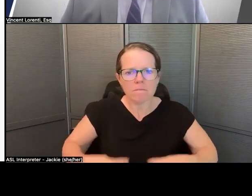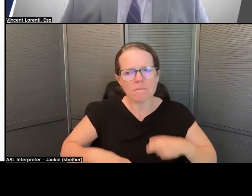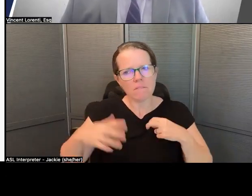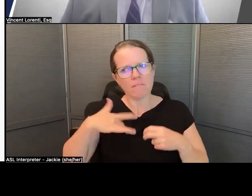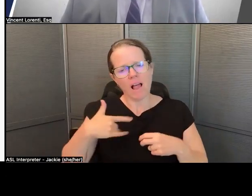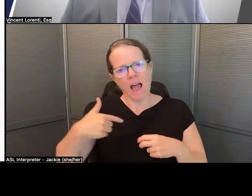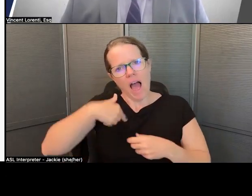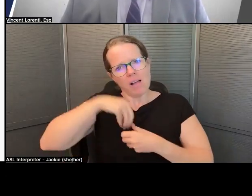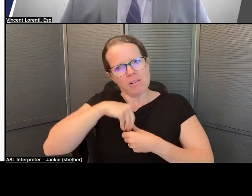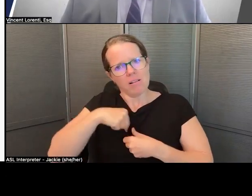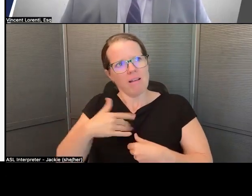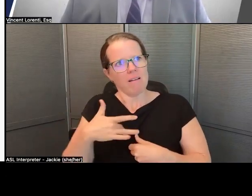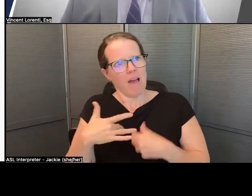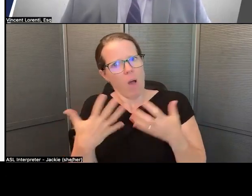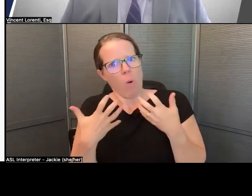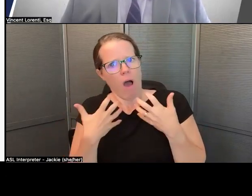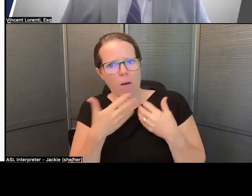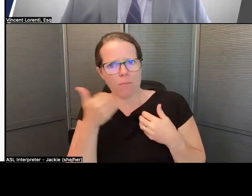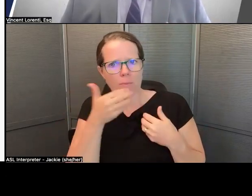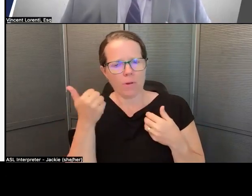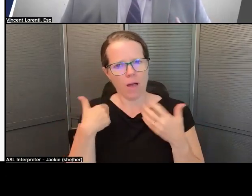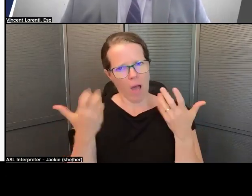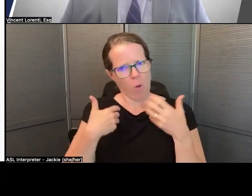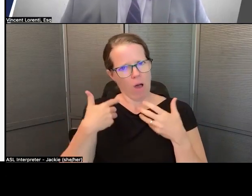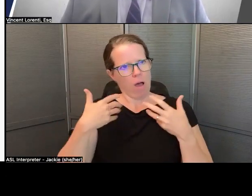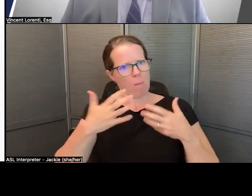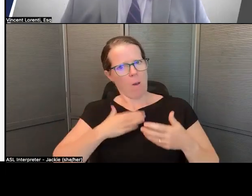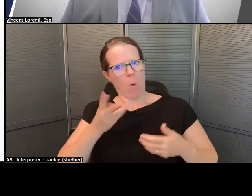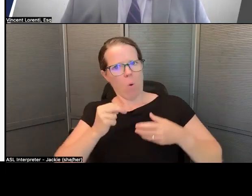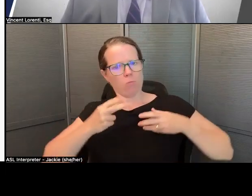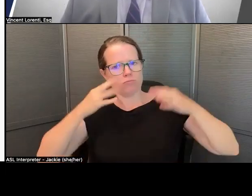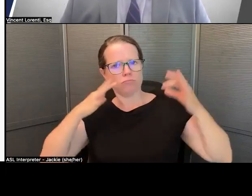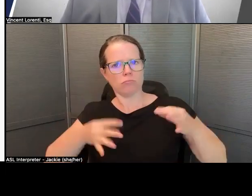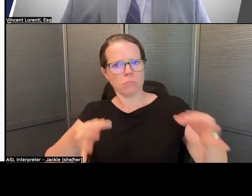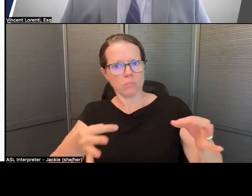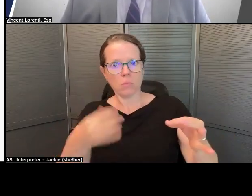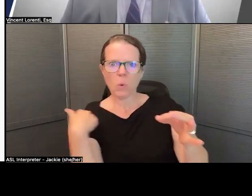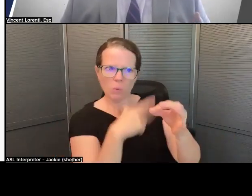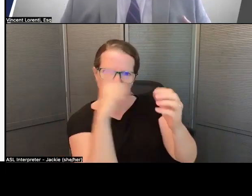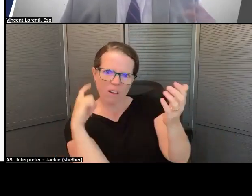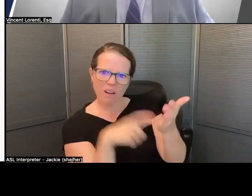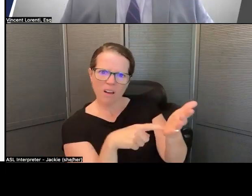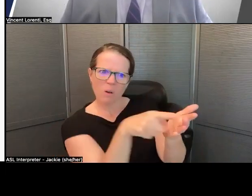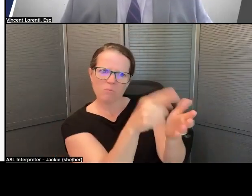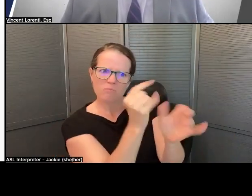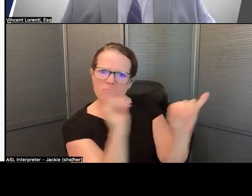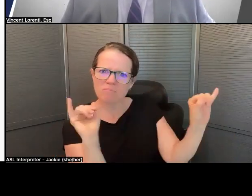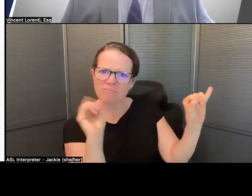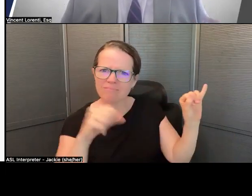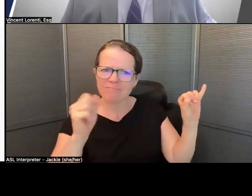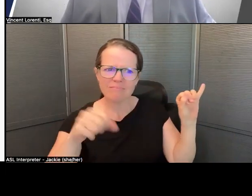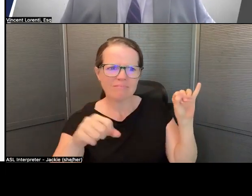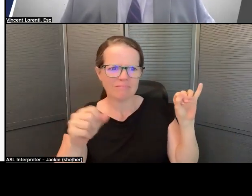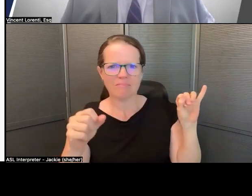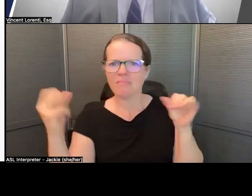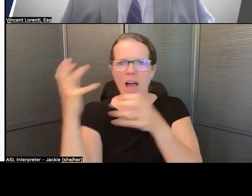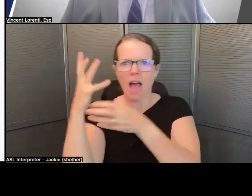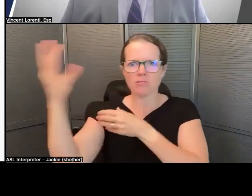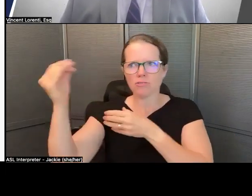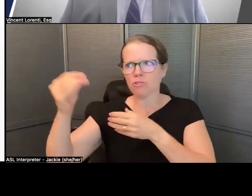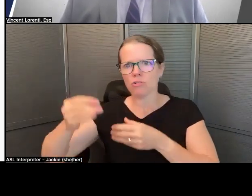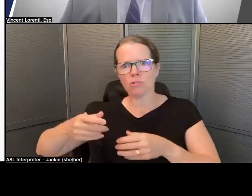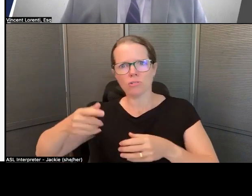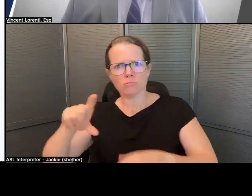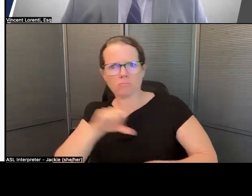Therefore, we want to acknowledge that our clients' autonomy, that their decisions are their own to make, and that we can motivate them to make, hopefully give them the tools to